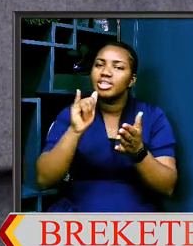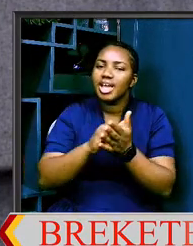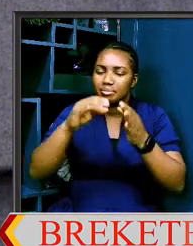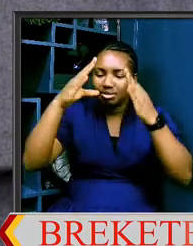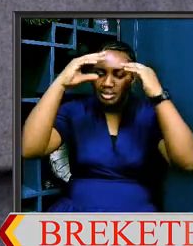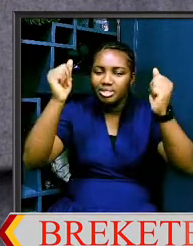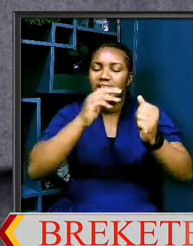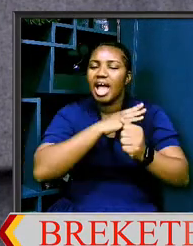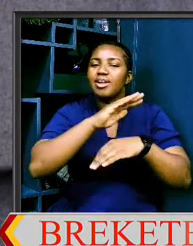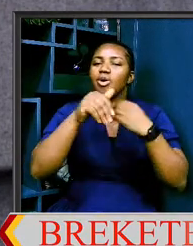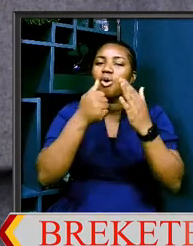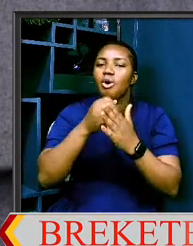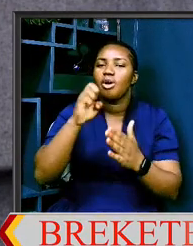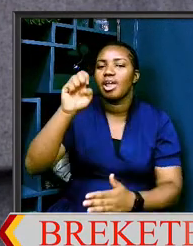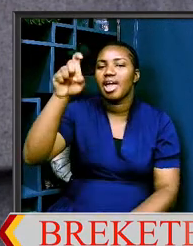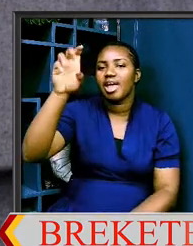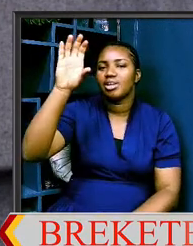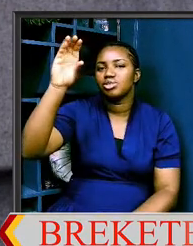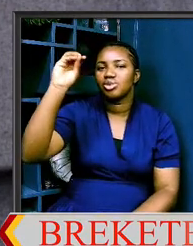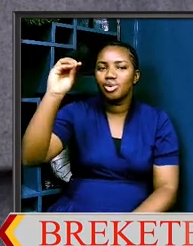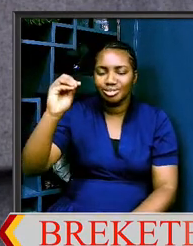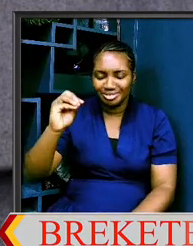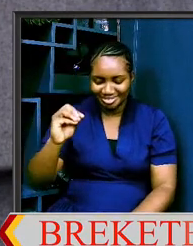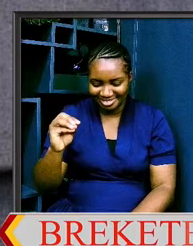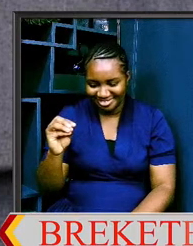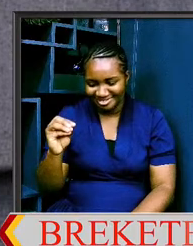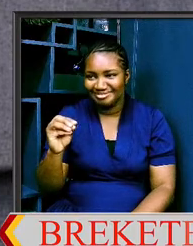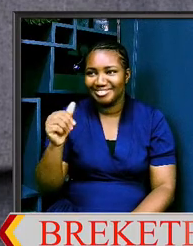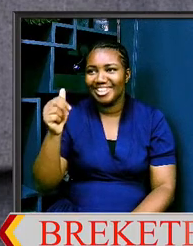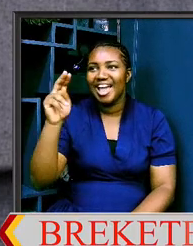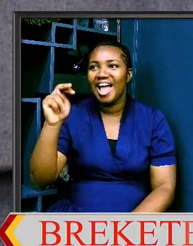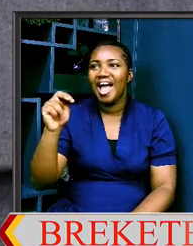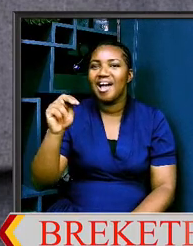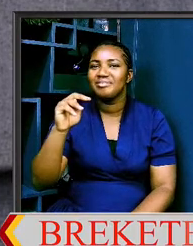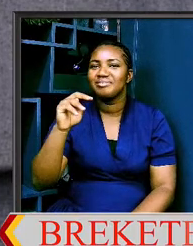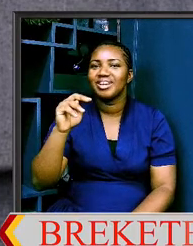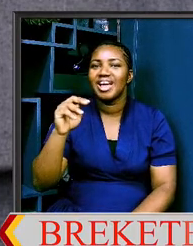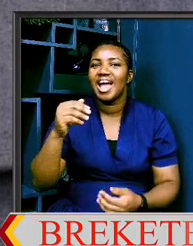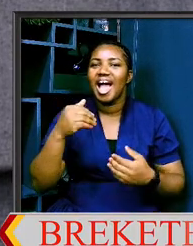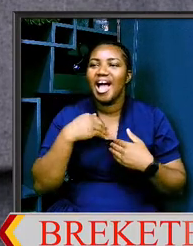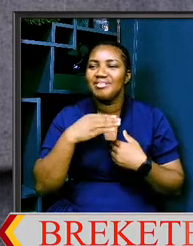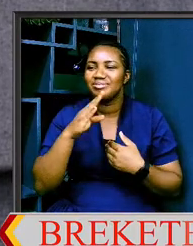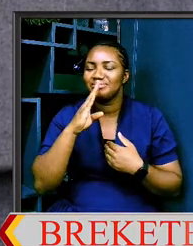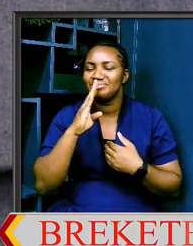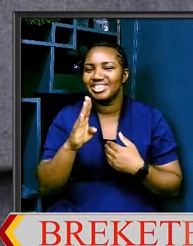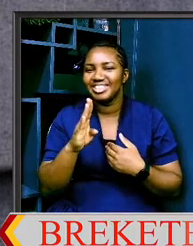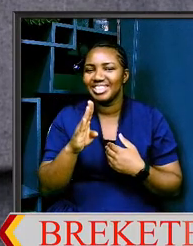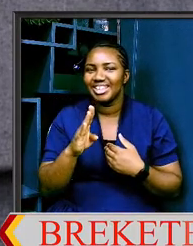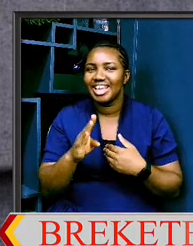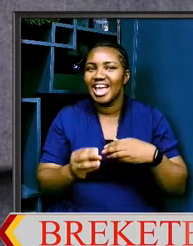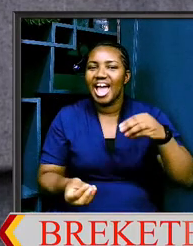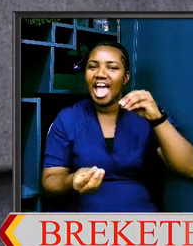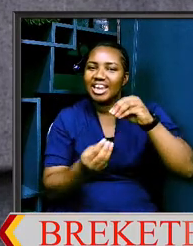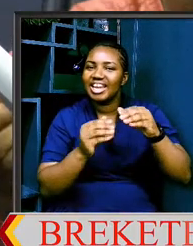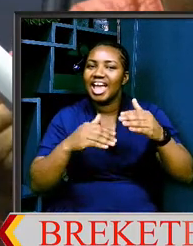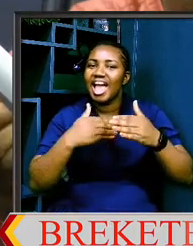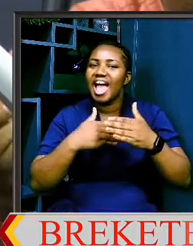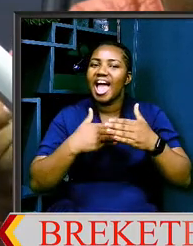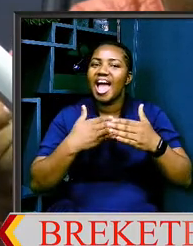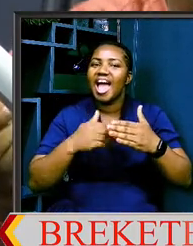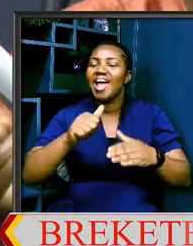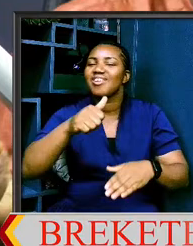President all his high school, I'll be endorsed for another 5 years. Which year this thing happened? 2 weeks ago,